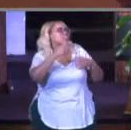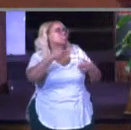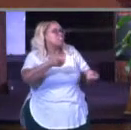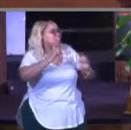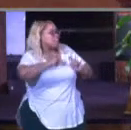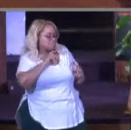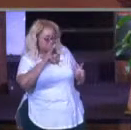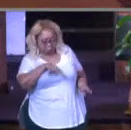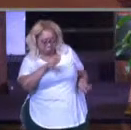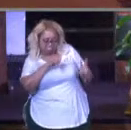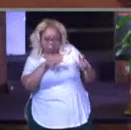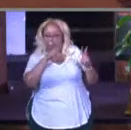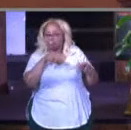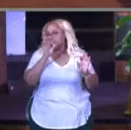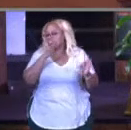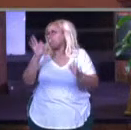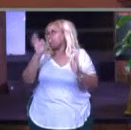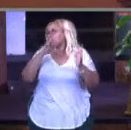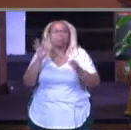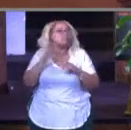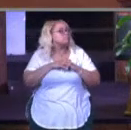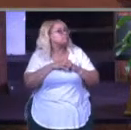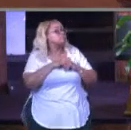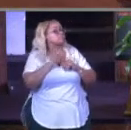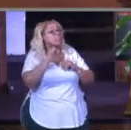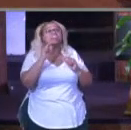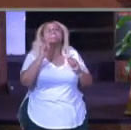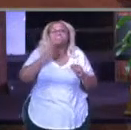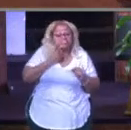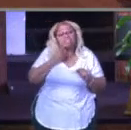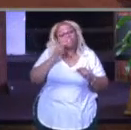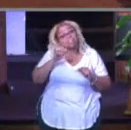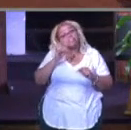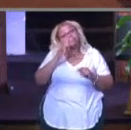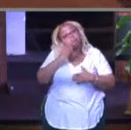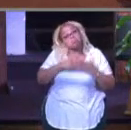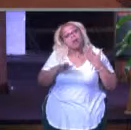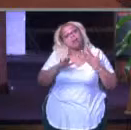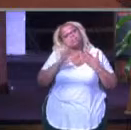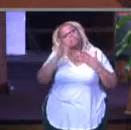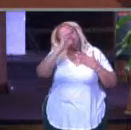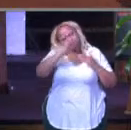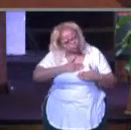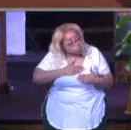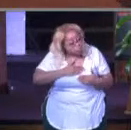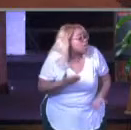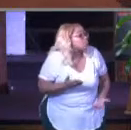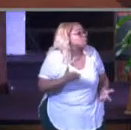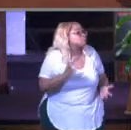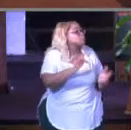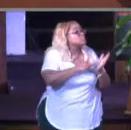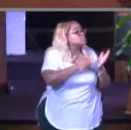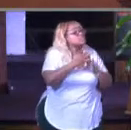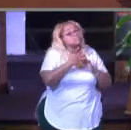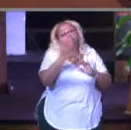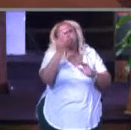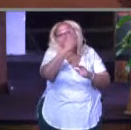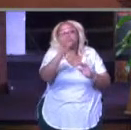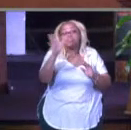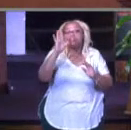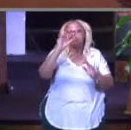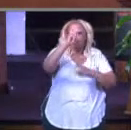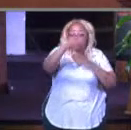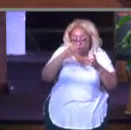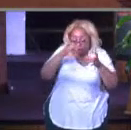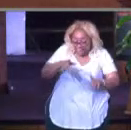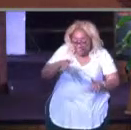church gave me side eye. Yes, suffering is a part of God's will. Jesus said, if the world